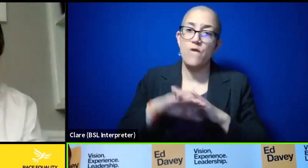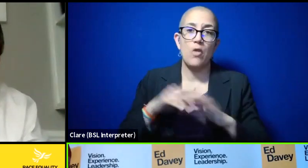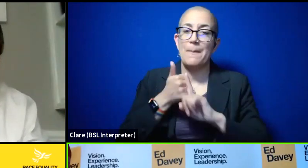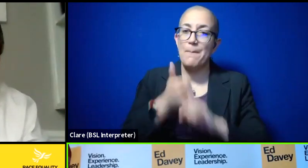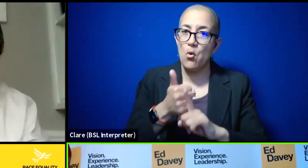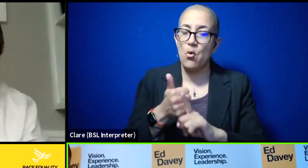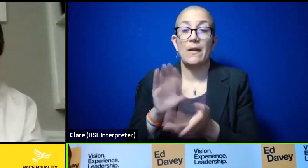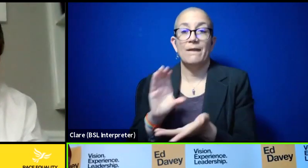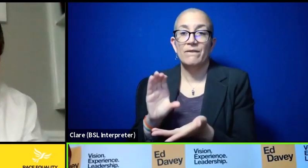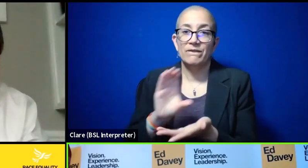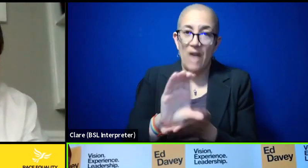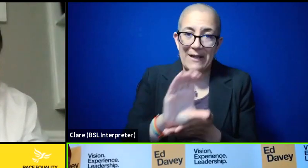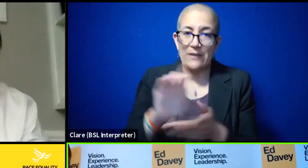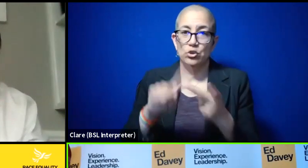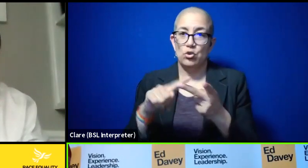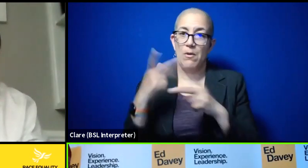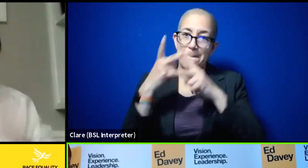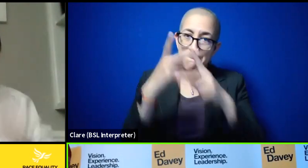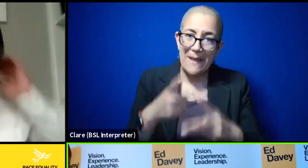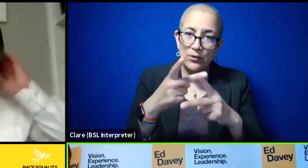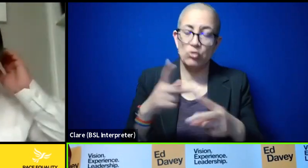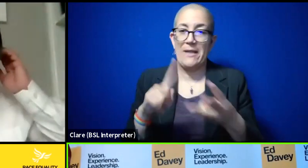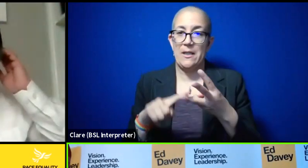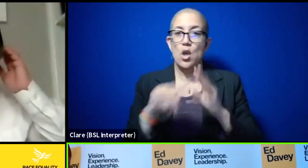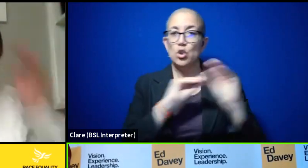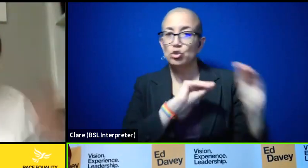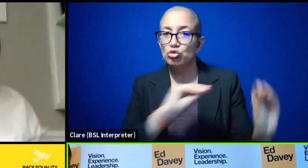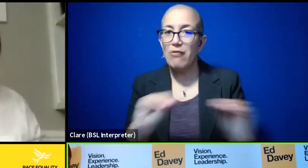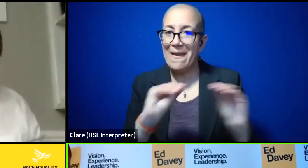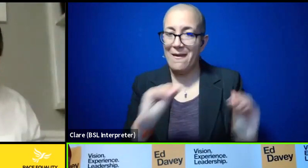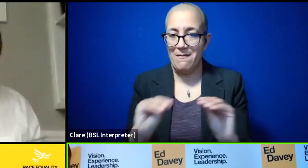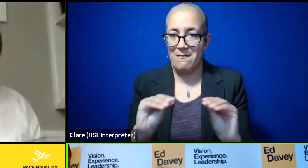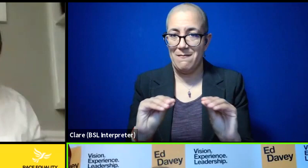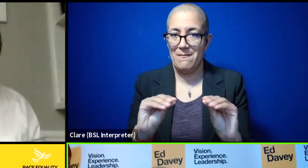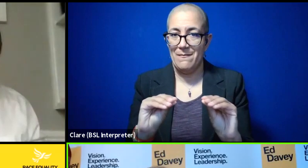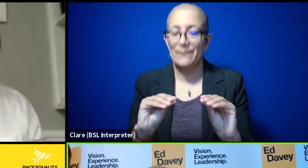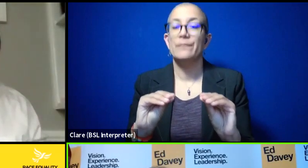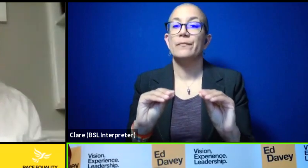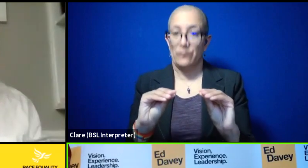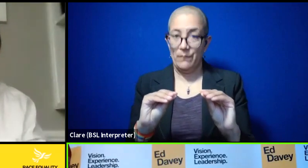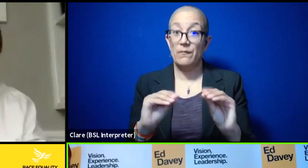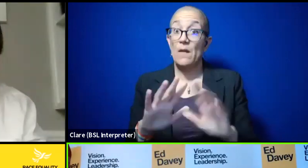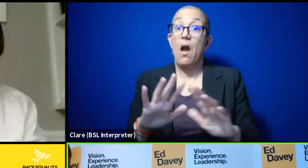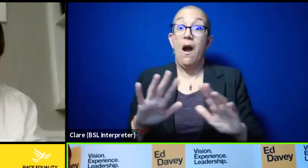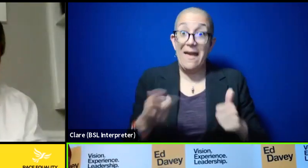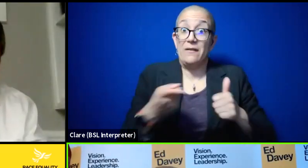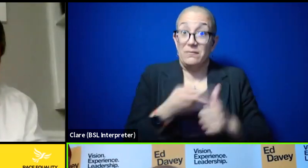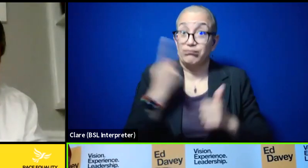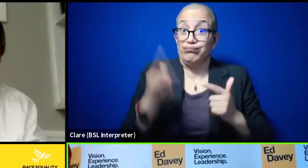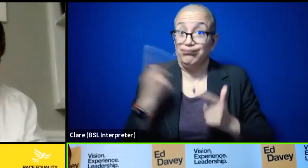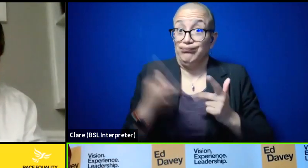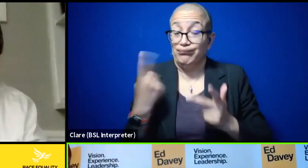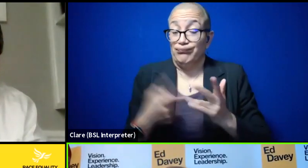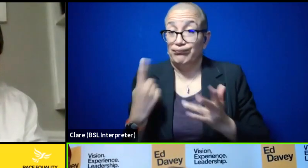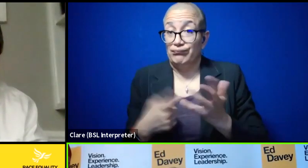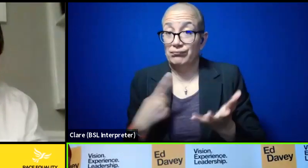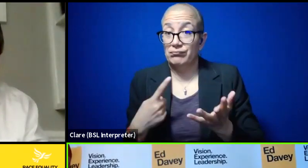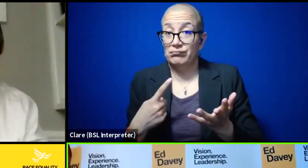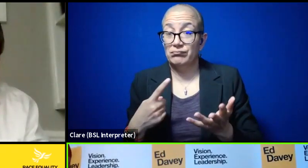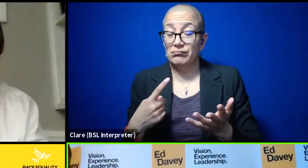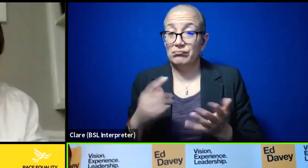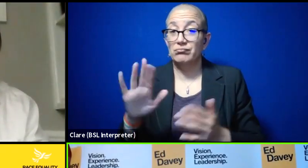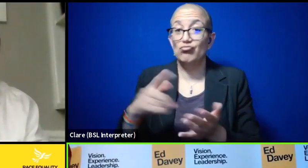financial, mentoring, training. And unless we do that, Ravina, I don't think